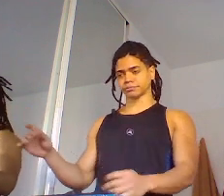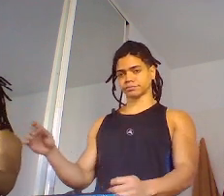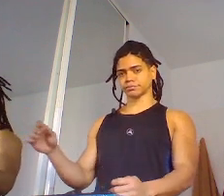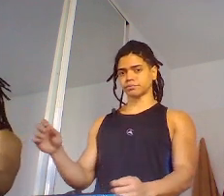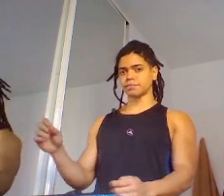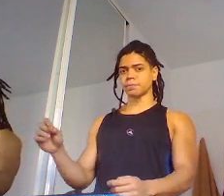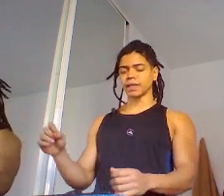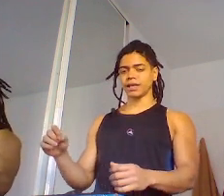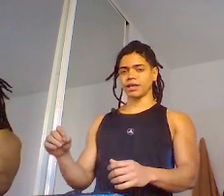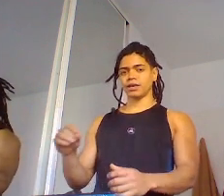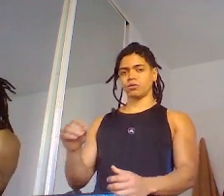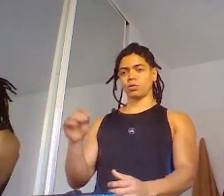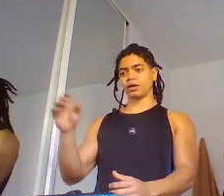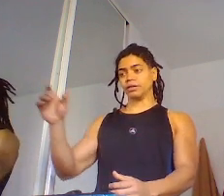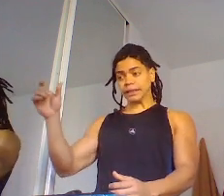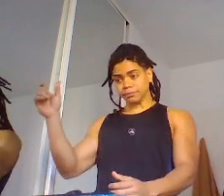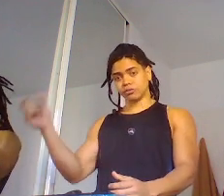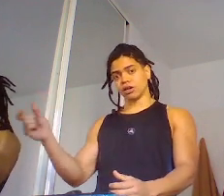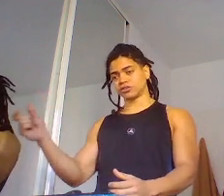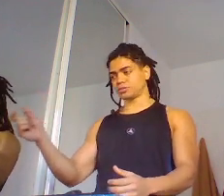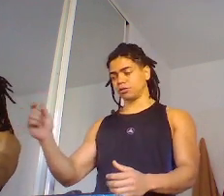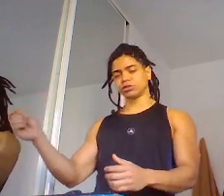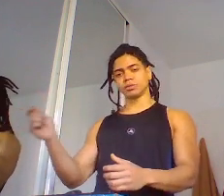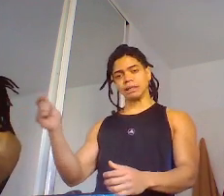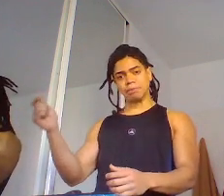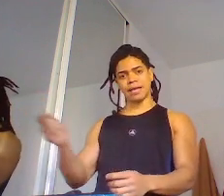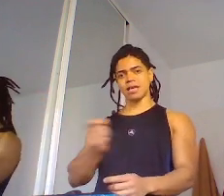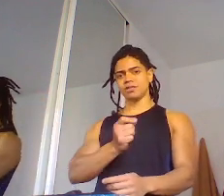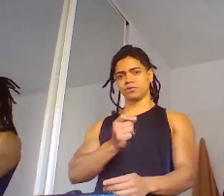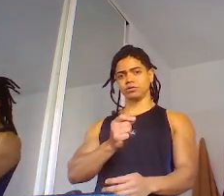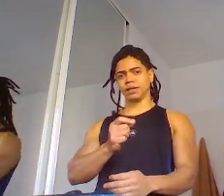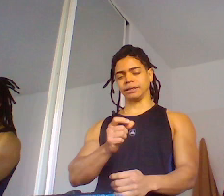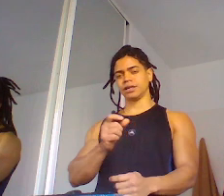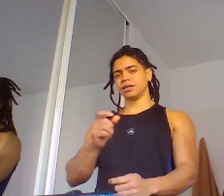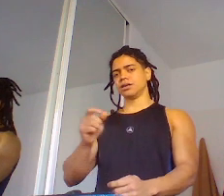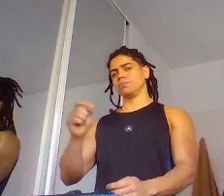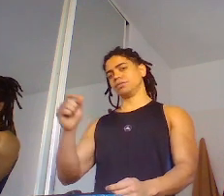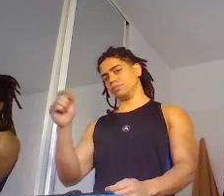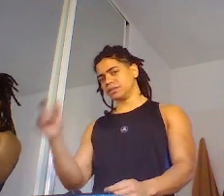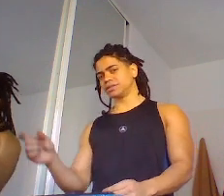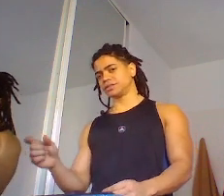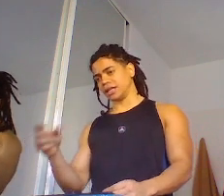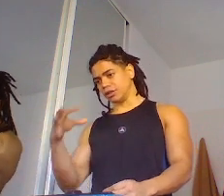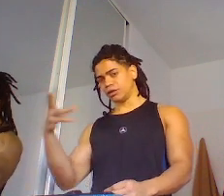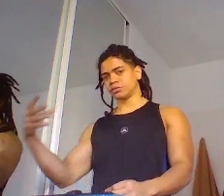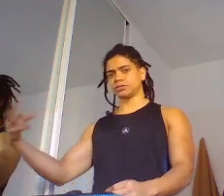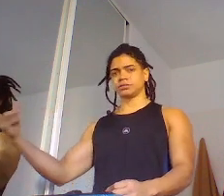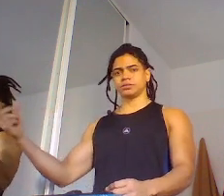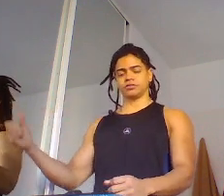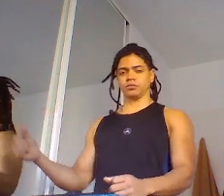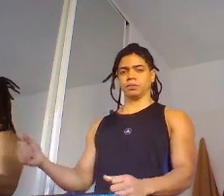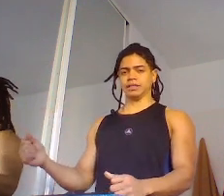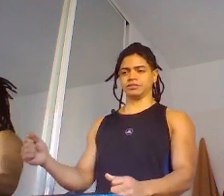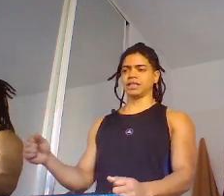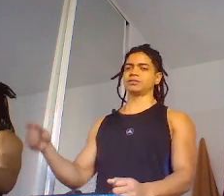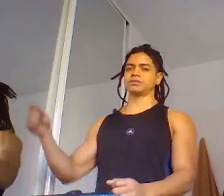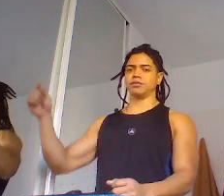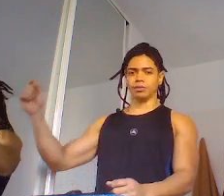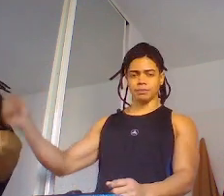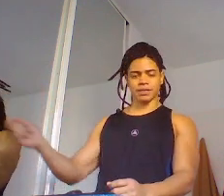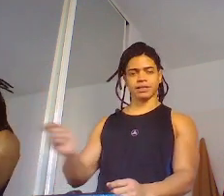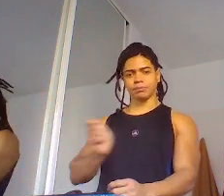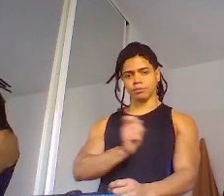distribution, where the customer ultimately pay the full VAT, but business along the supply